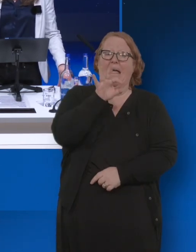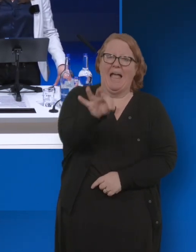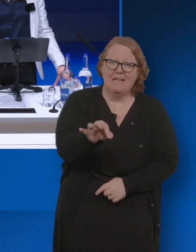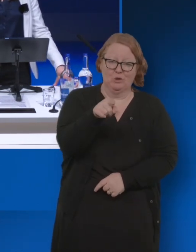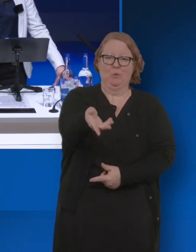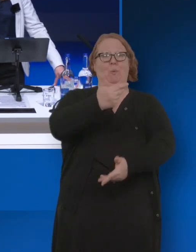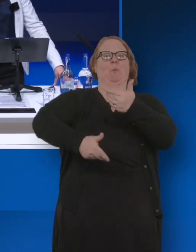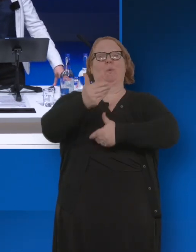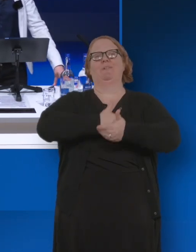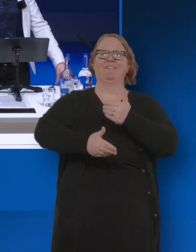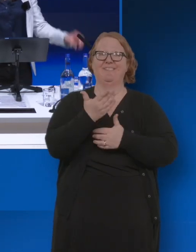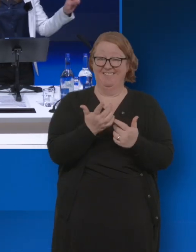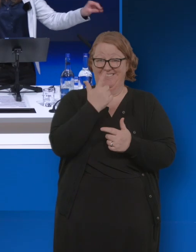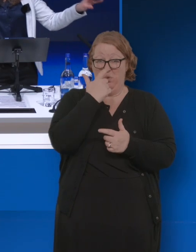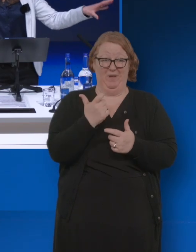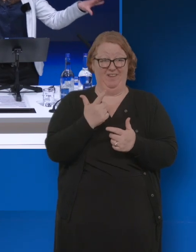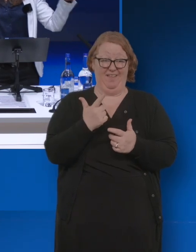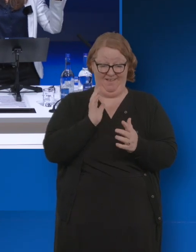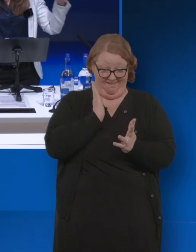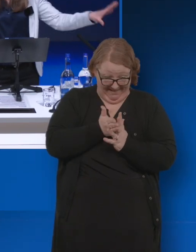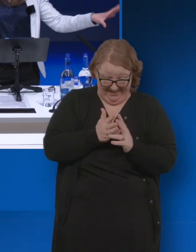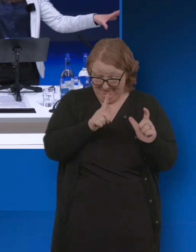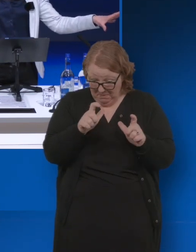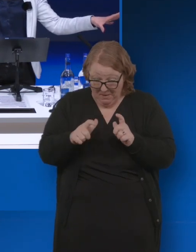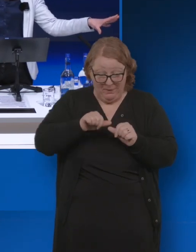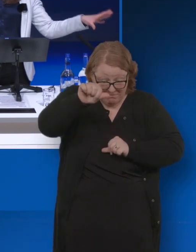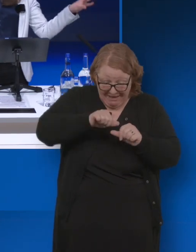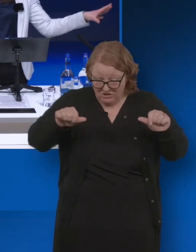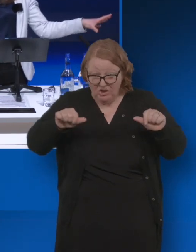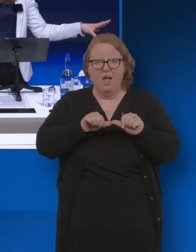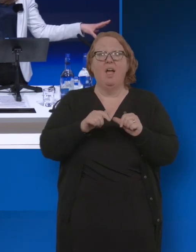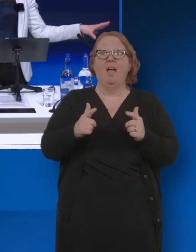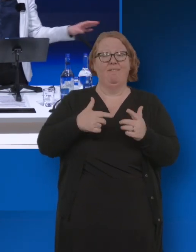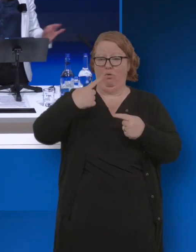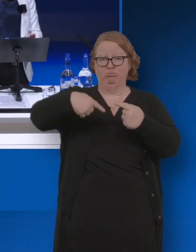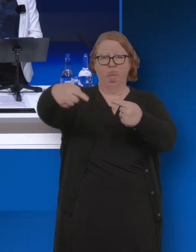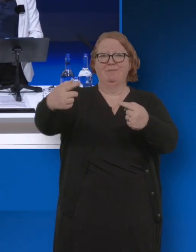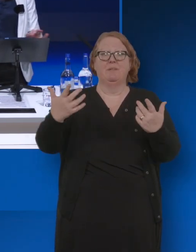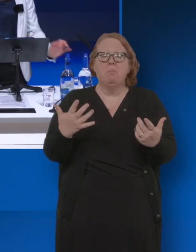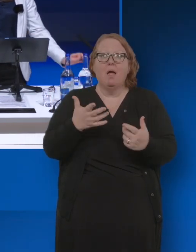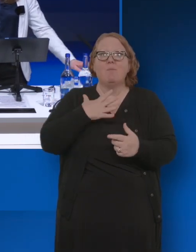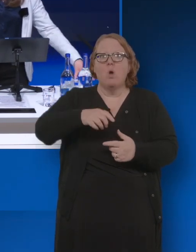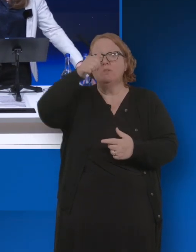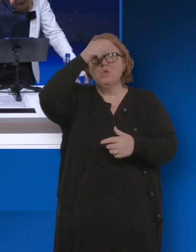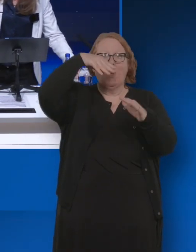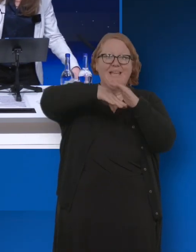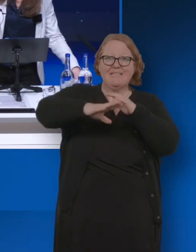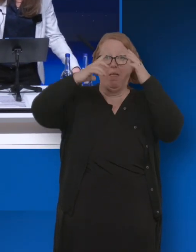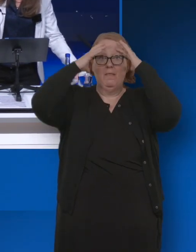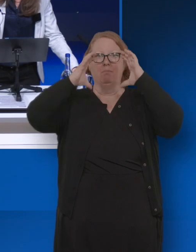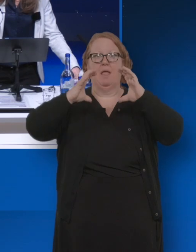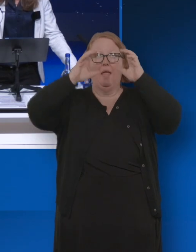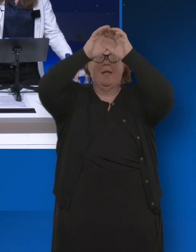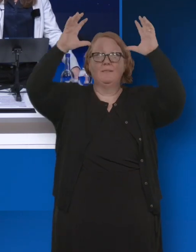need to ask you. We can measure your brain till the cows come home. If we want to know what's in